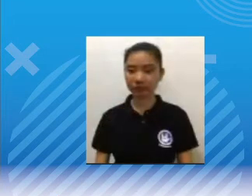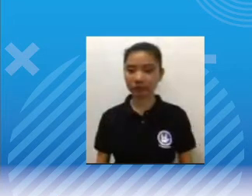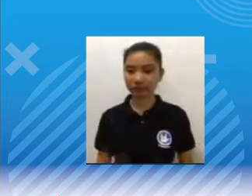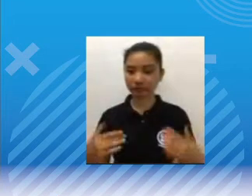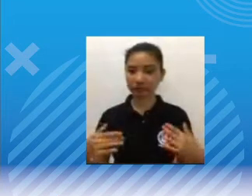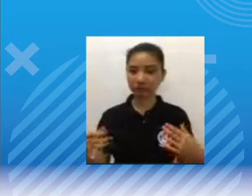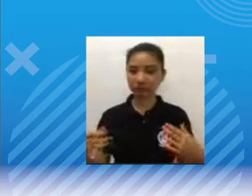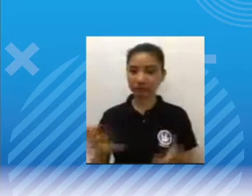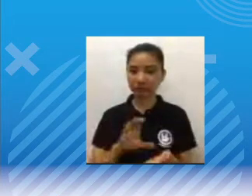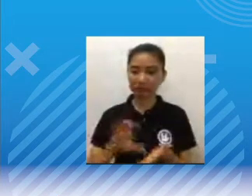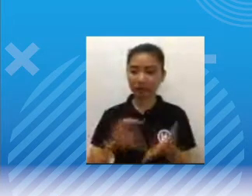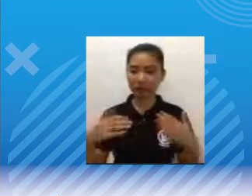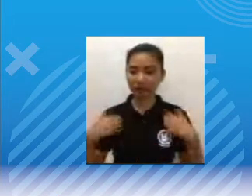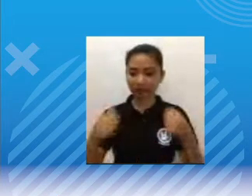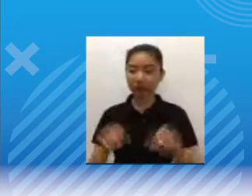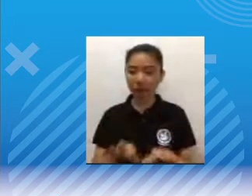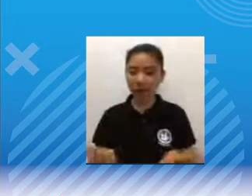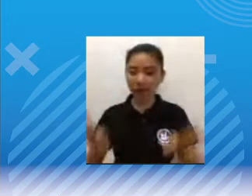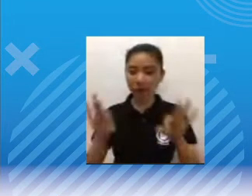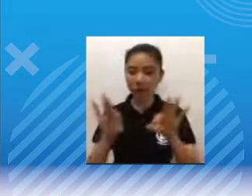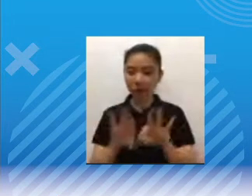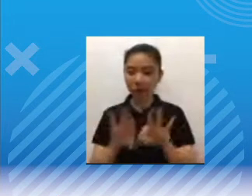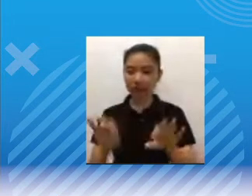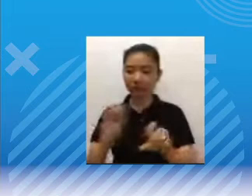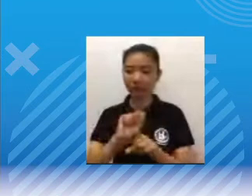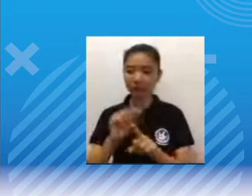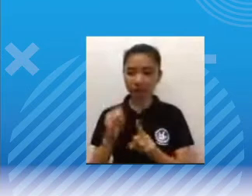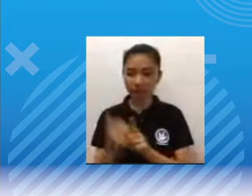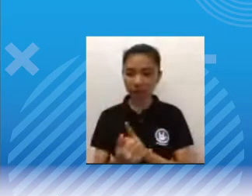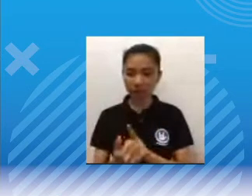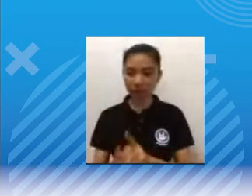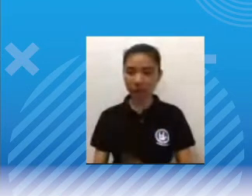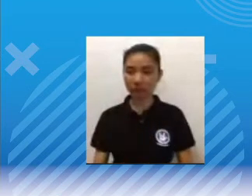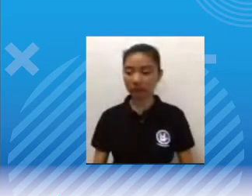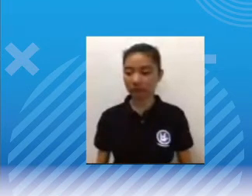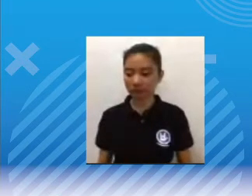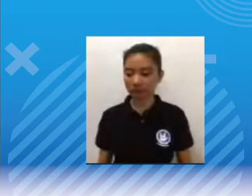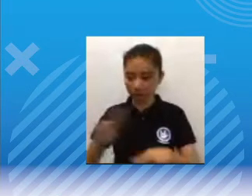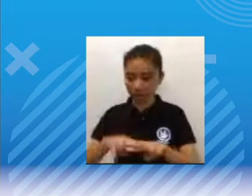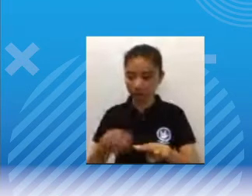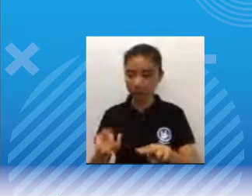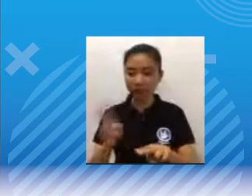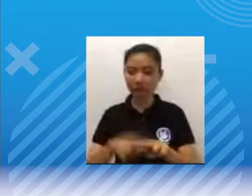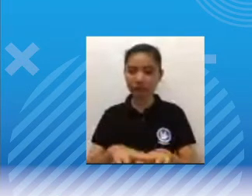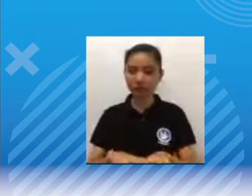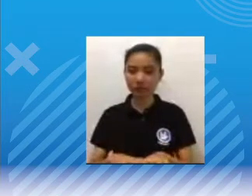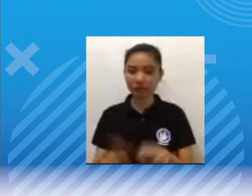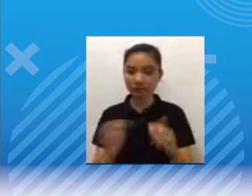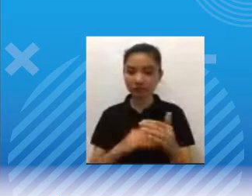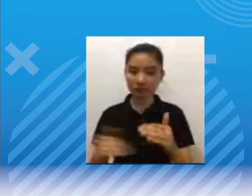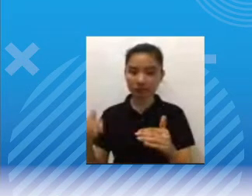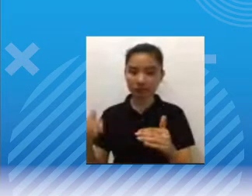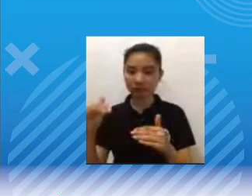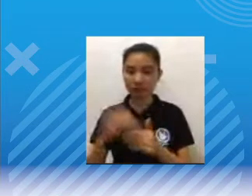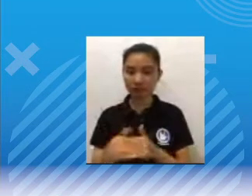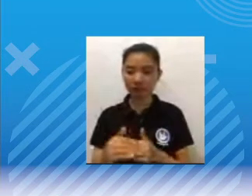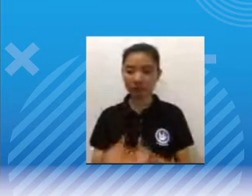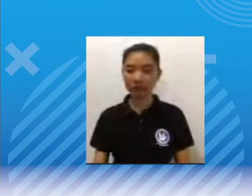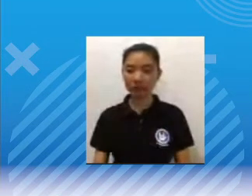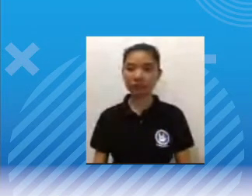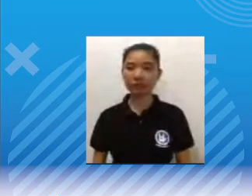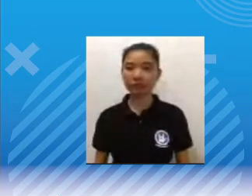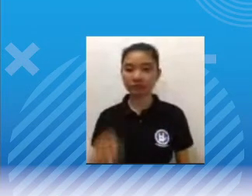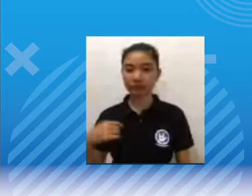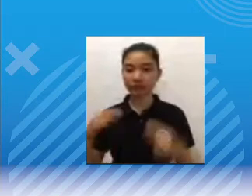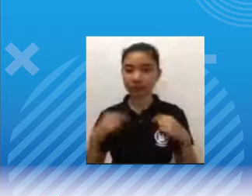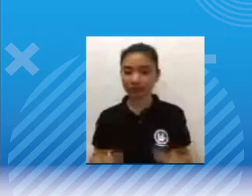in the society. No? Dagdagan pa ng rapid technological advances are increasingly making human capital, such as knowledge, skills, and